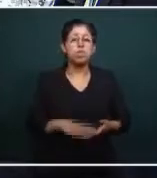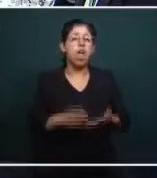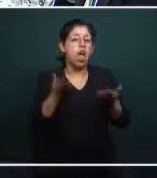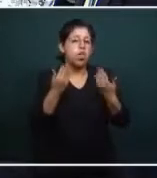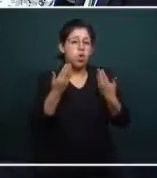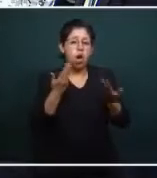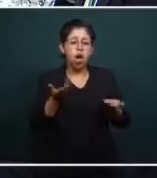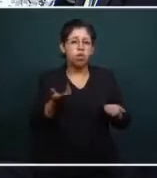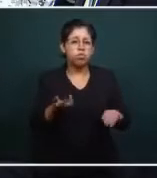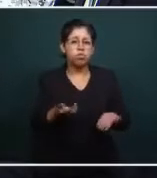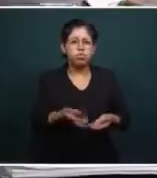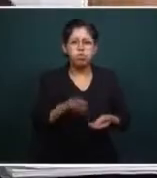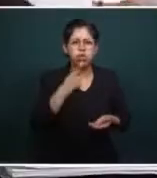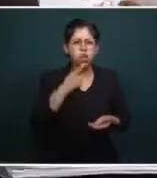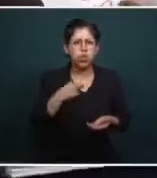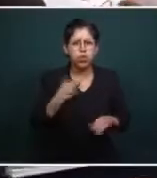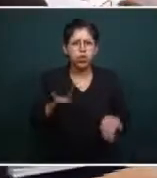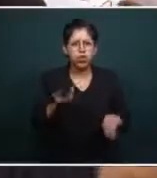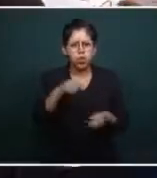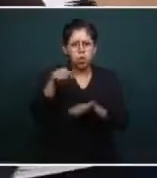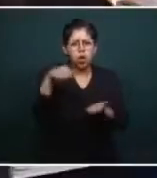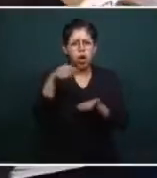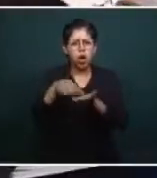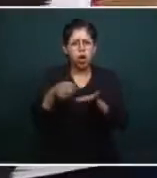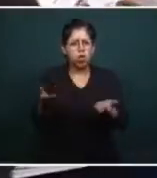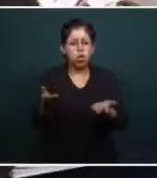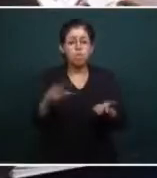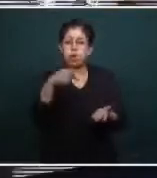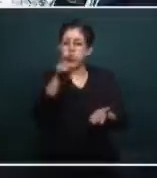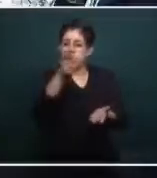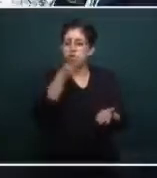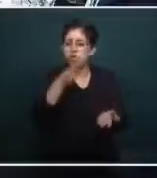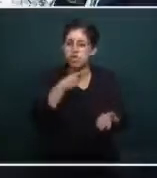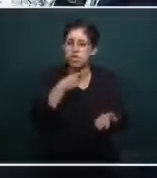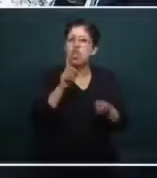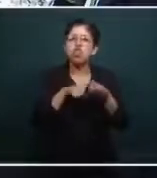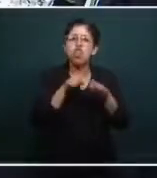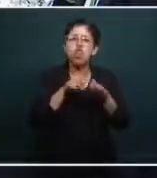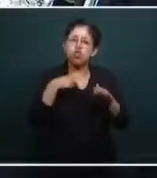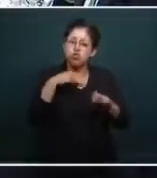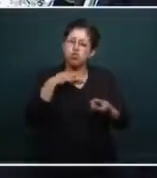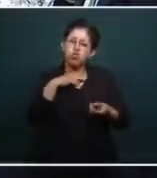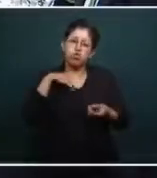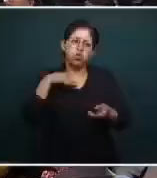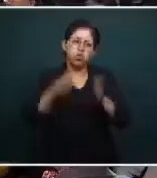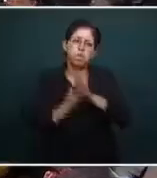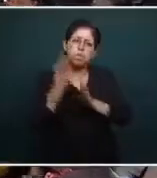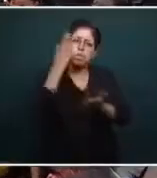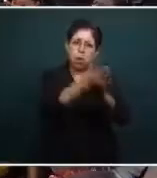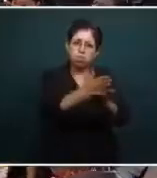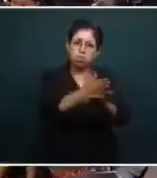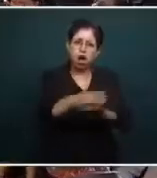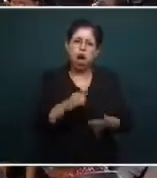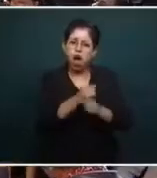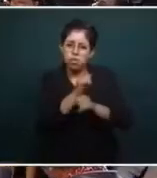no especial report, en a el special Estado de report on México. that, Con mucho and the gusto state of hacemos un Mexico. We would verificativo. appreciate that very much.